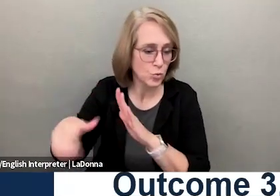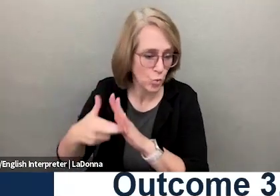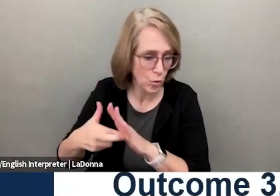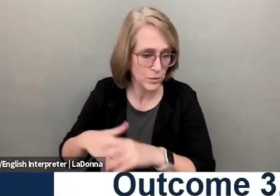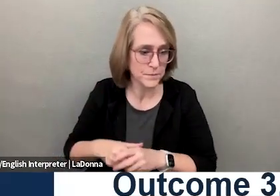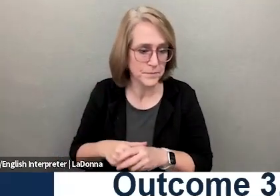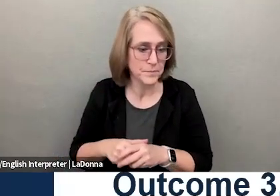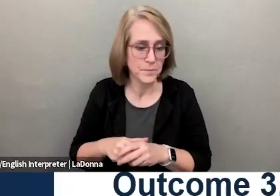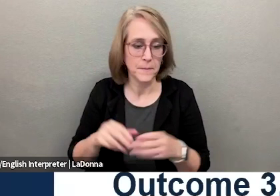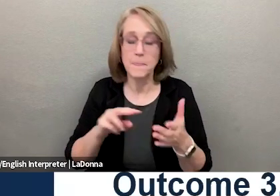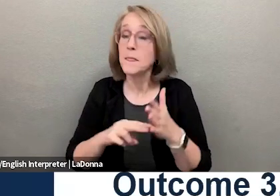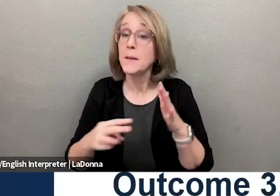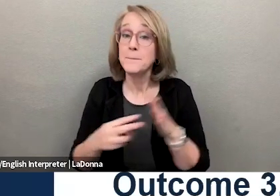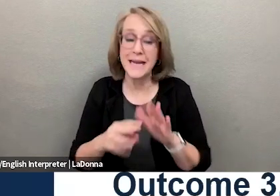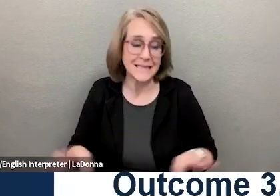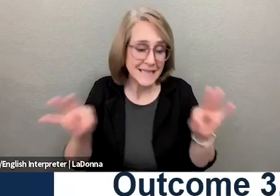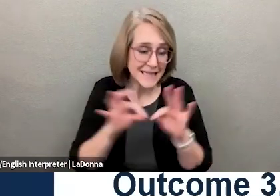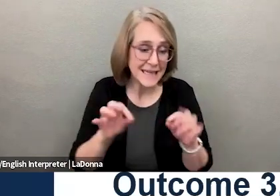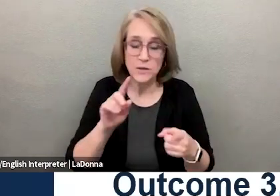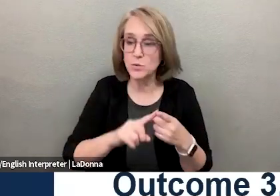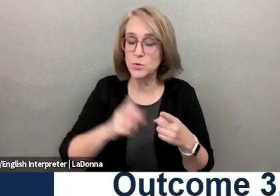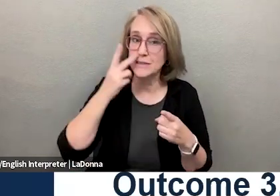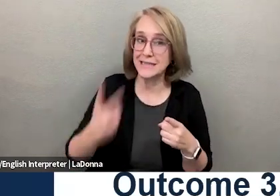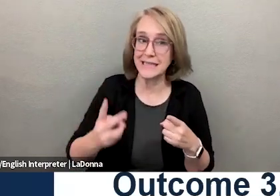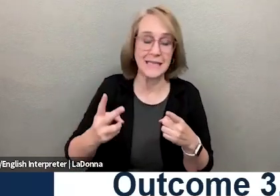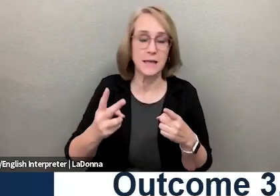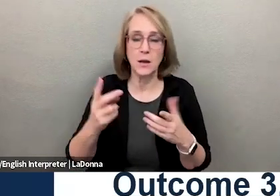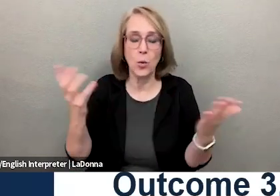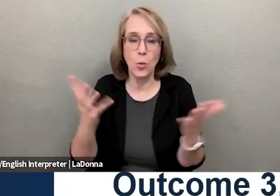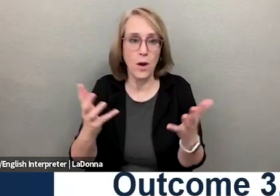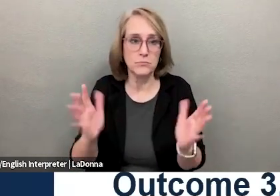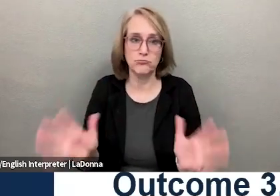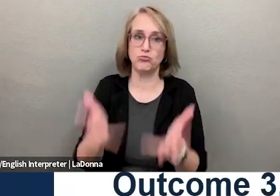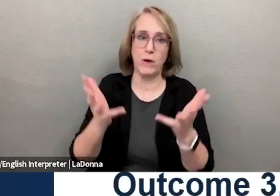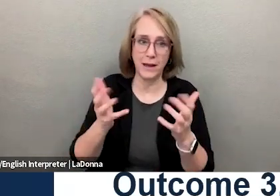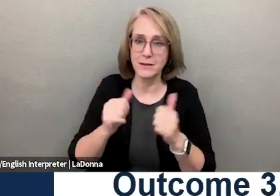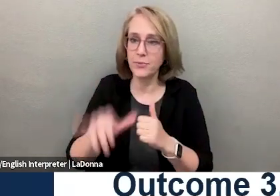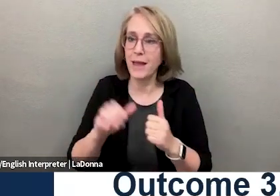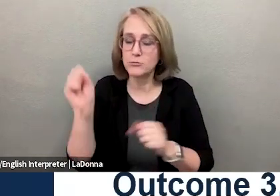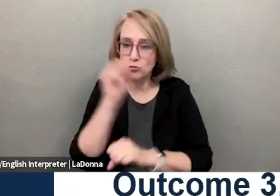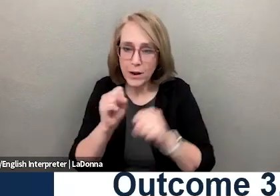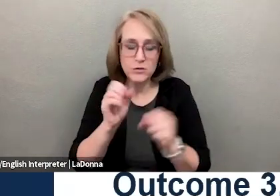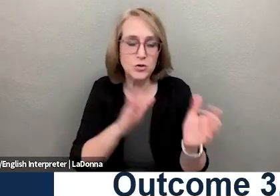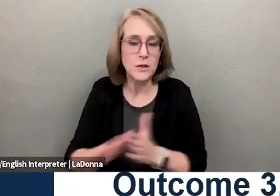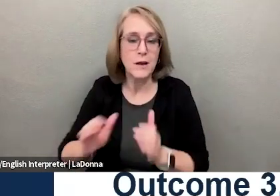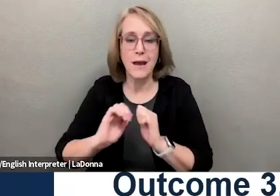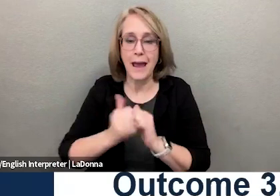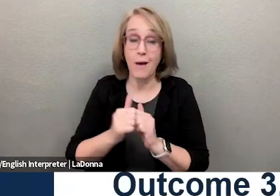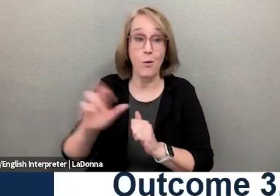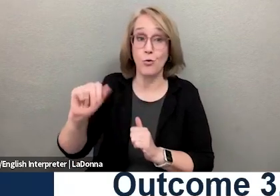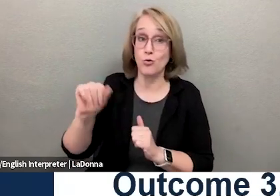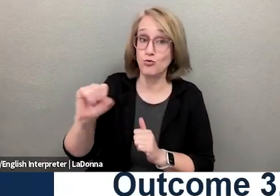to implementing the RAISE strategy. It's critical to increasing momentum of all of the RAISE initiatives.